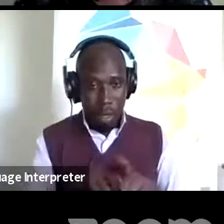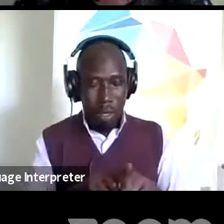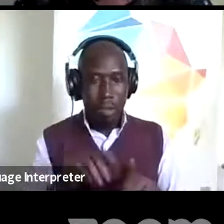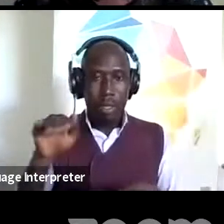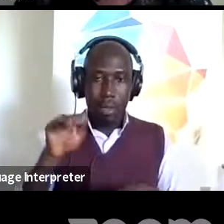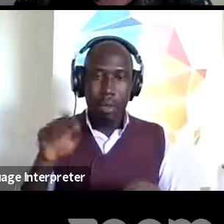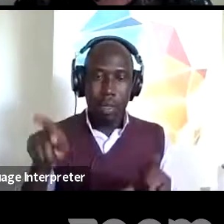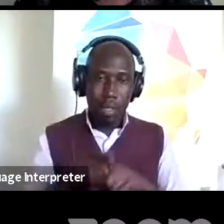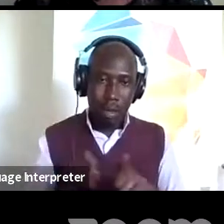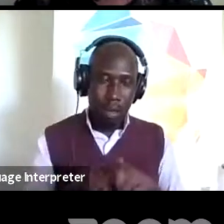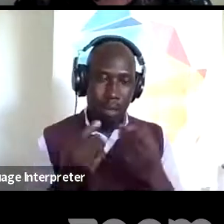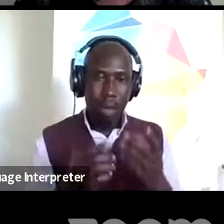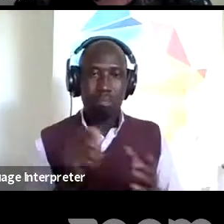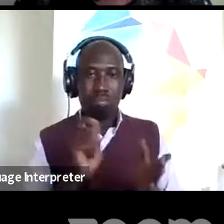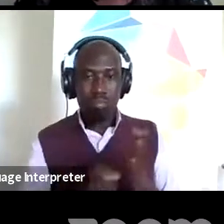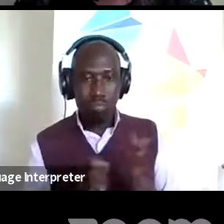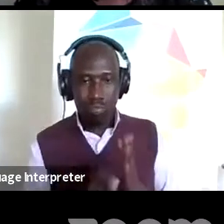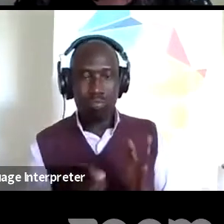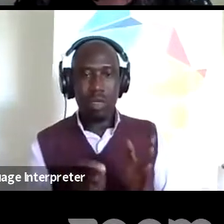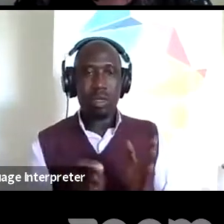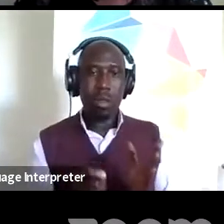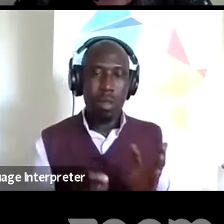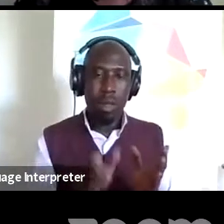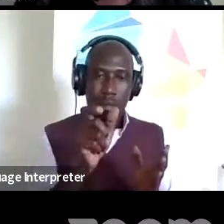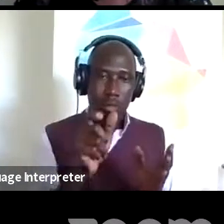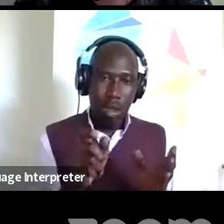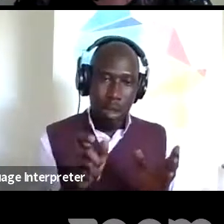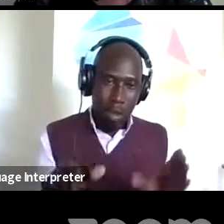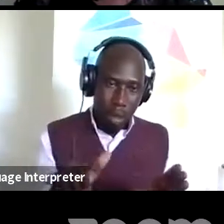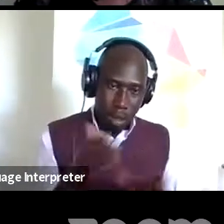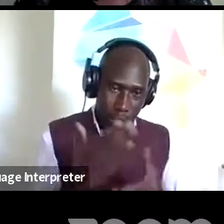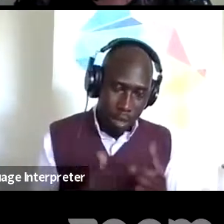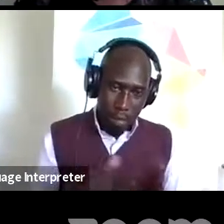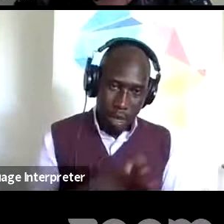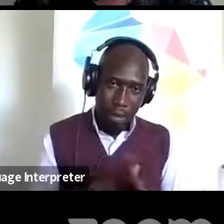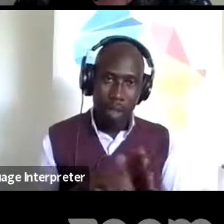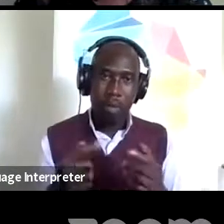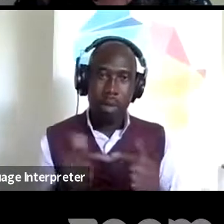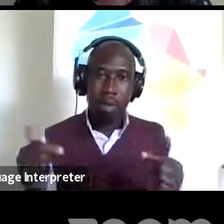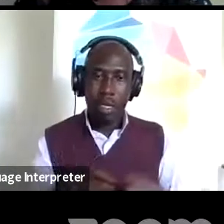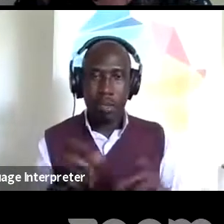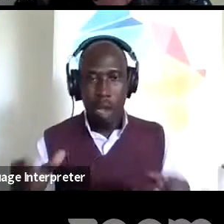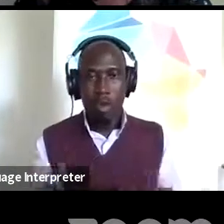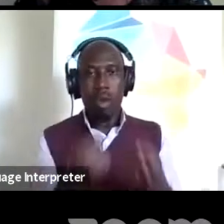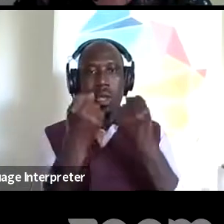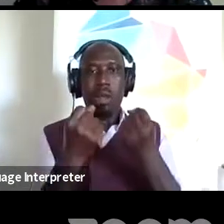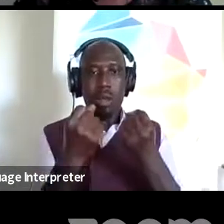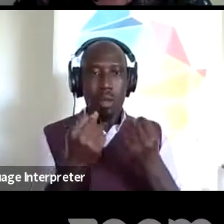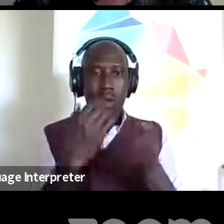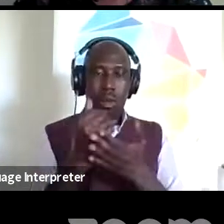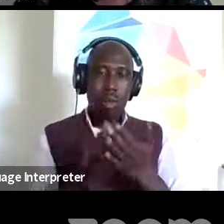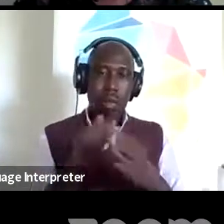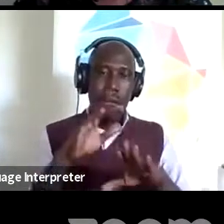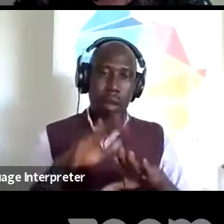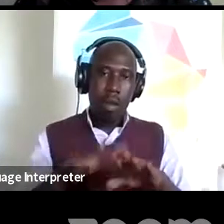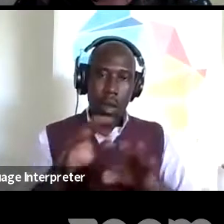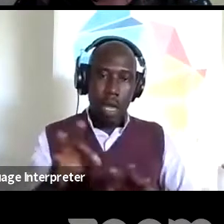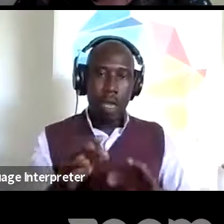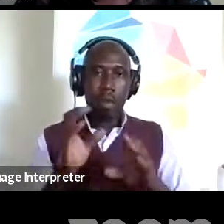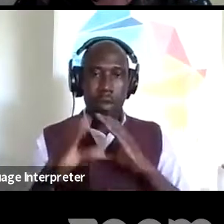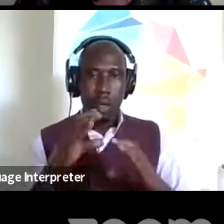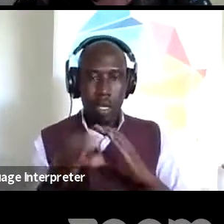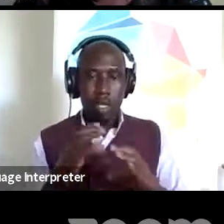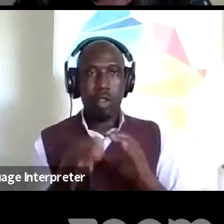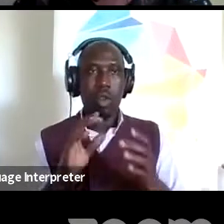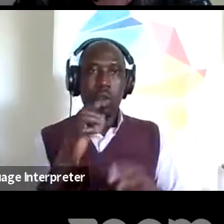Zimbabwe. Journalist Hopo Chingono and some members of the opposition were arrested also based on their online communication on Twitter and Facebook.